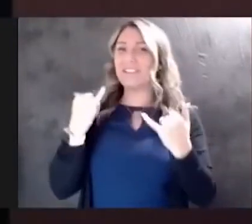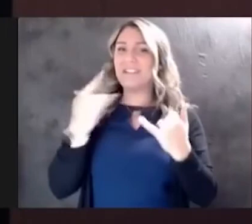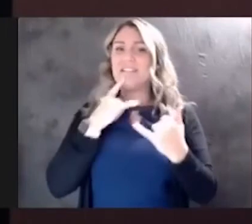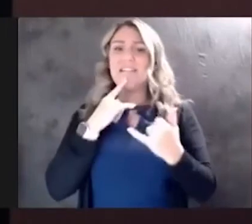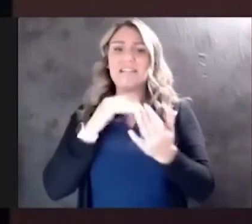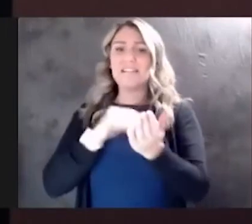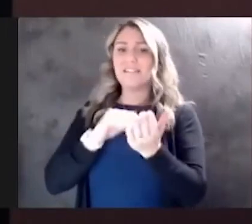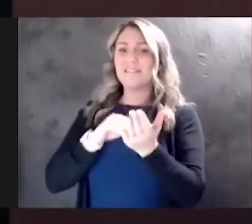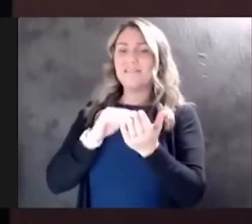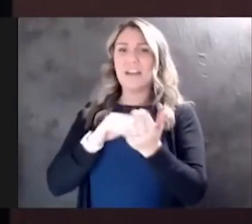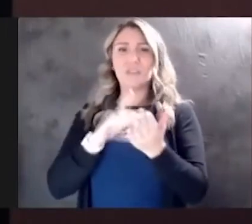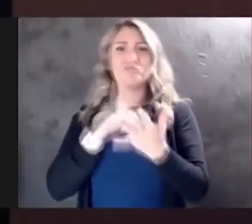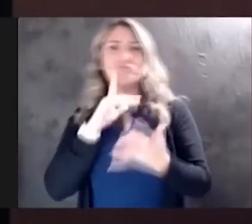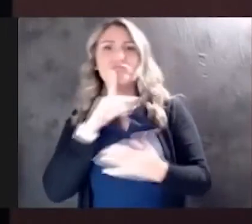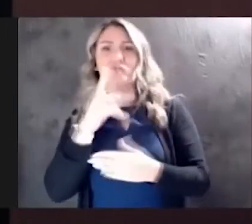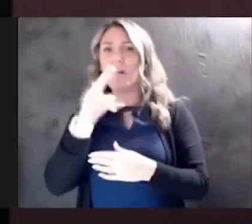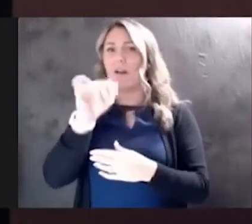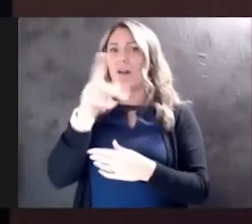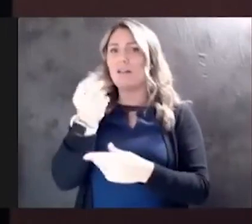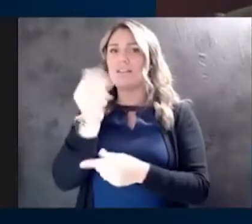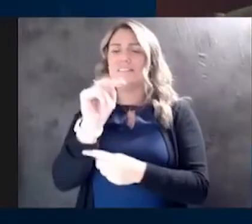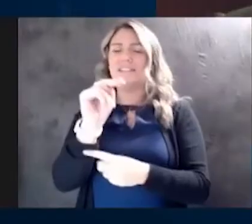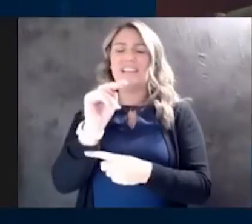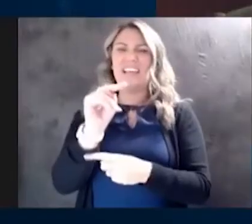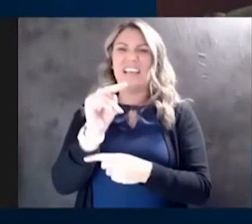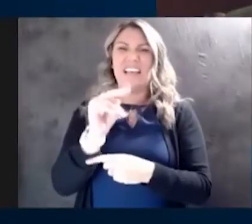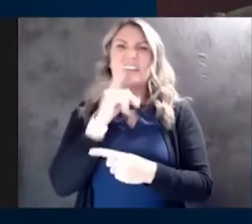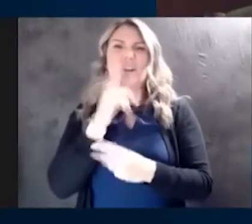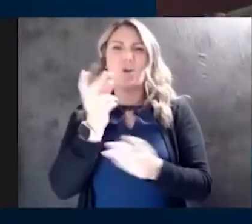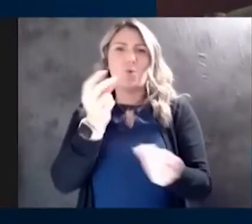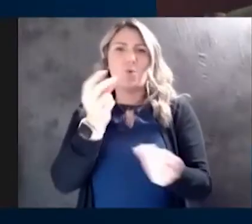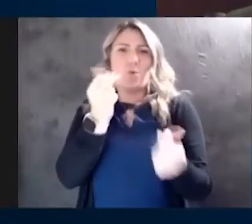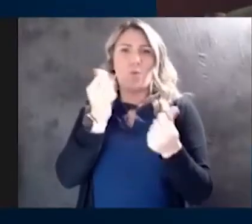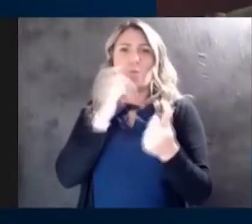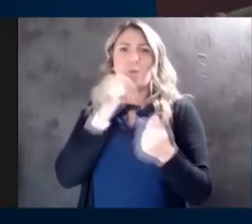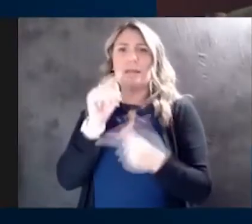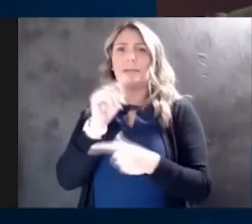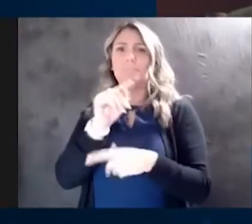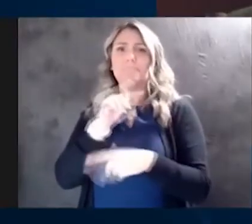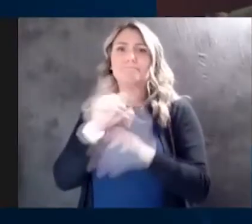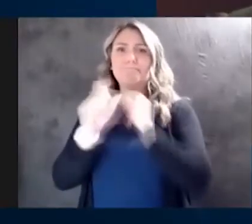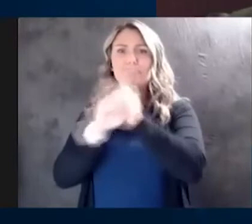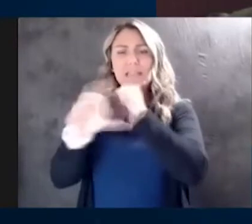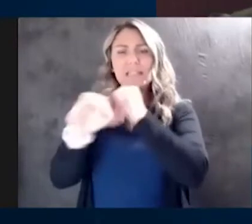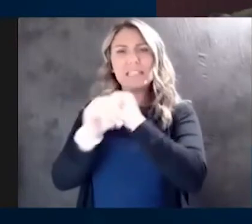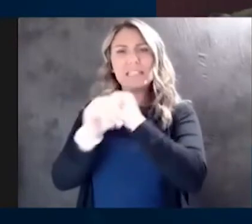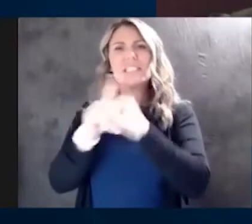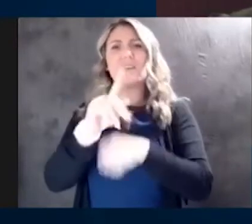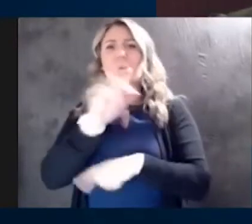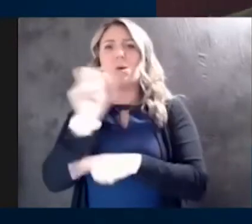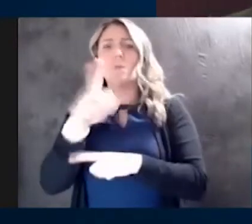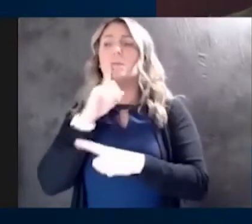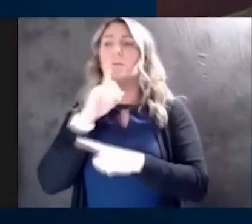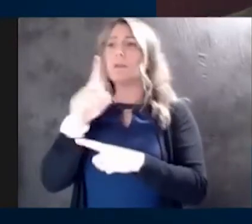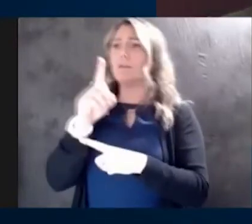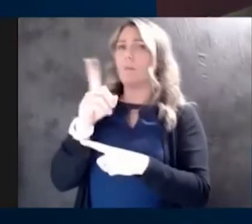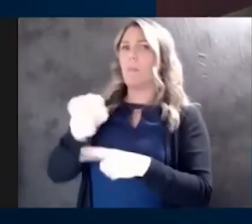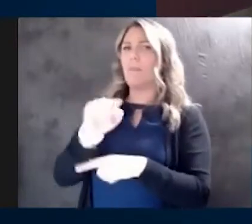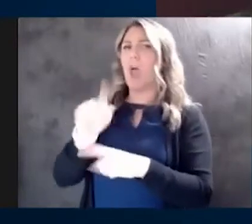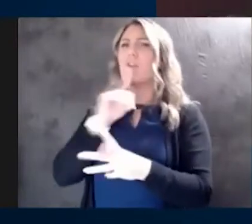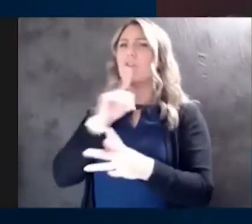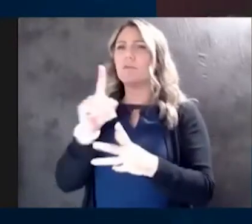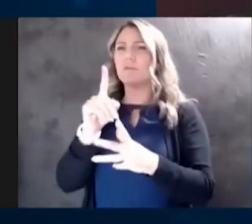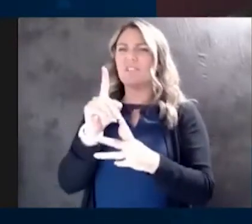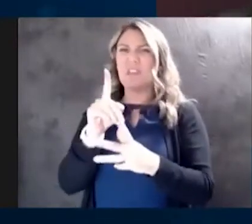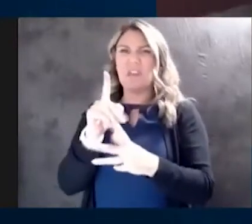media question. Betsy from KCTV5 is asking, do the breakthrough patients have anything in common that would explain the vaccine